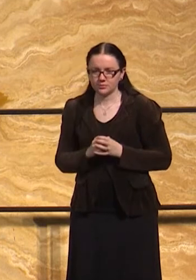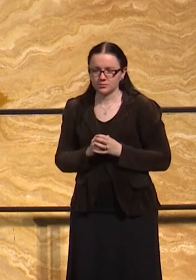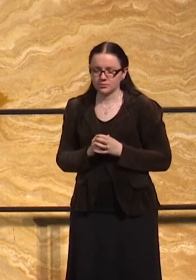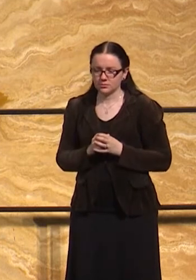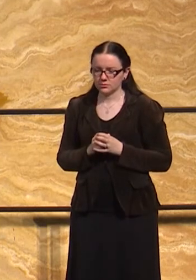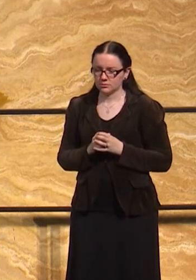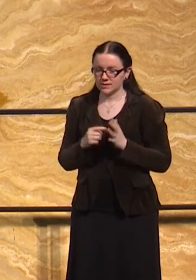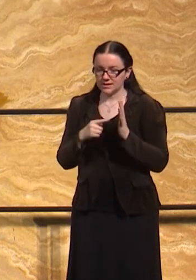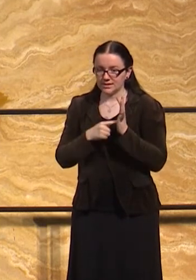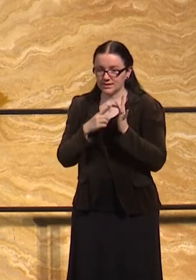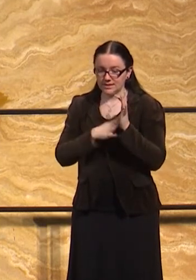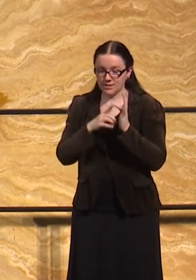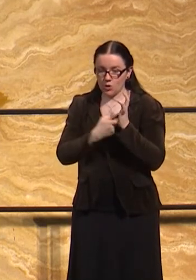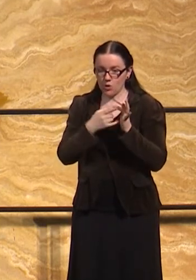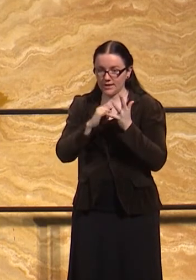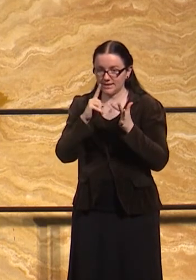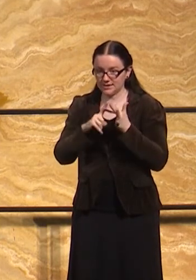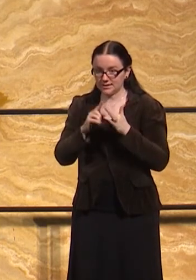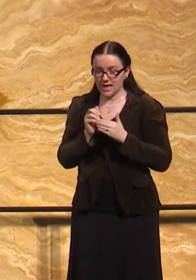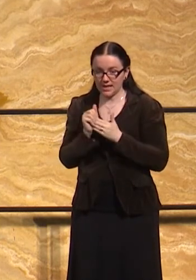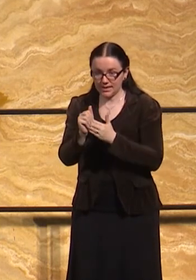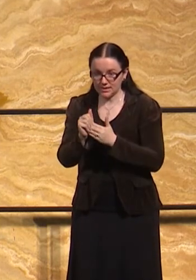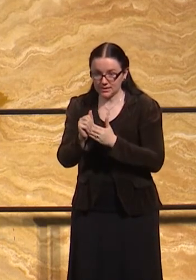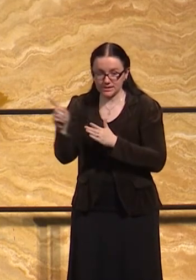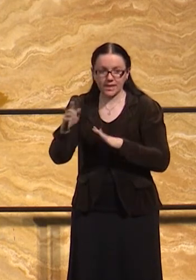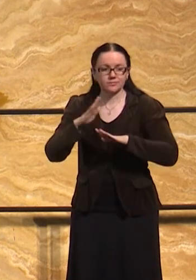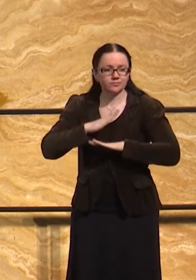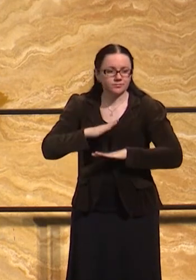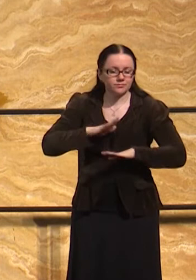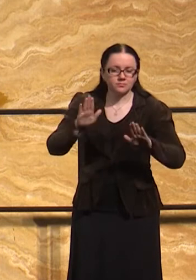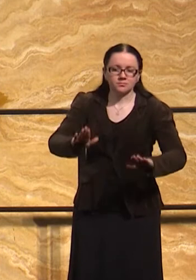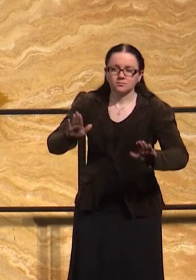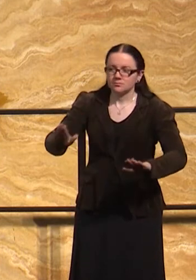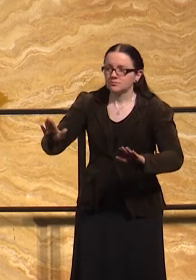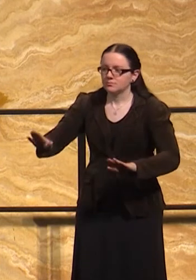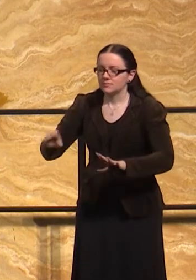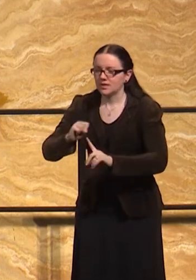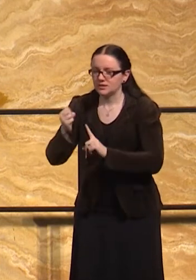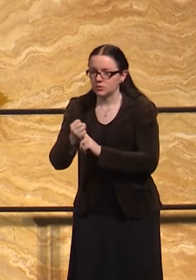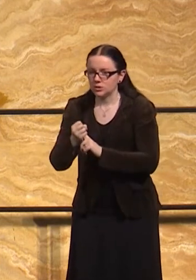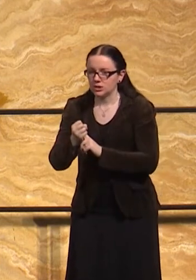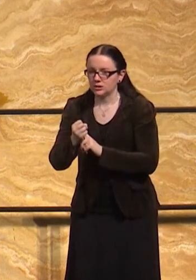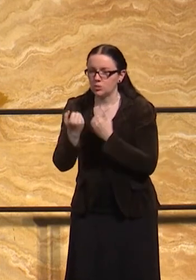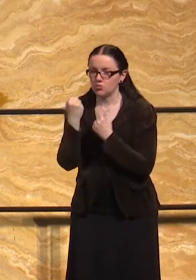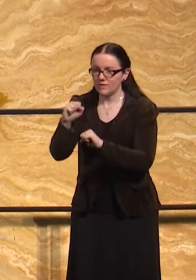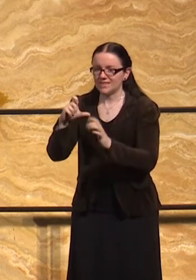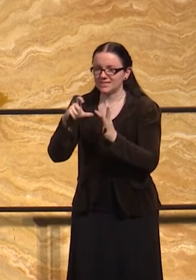Timorese leaders who then pacified the situation, avoided a civil war.